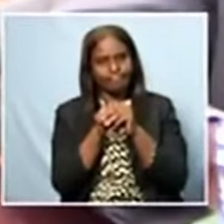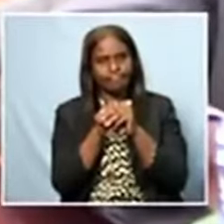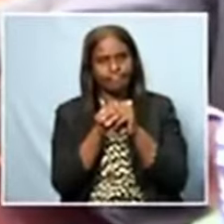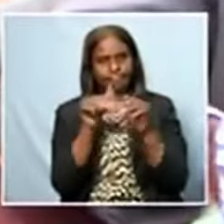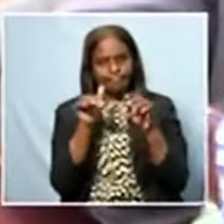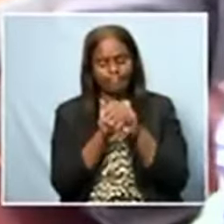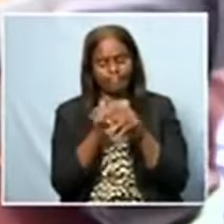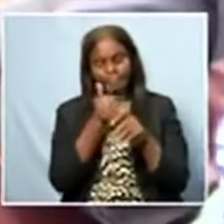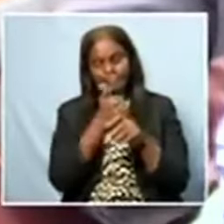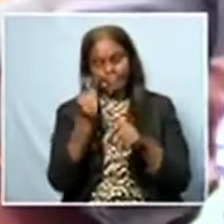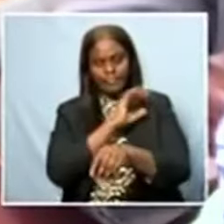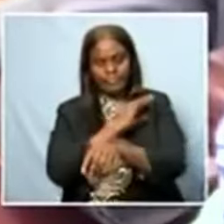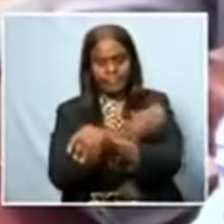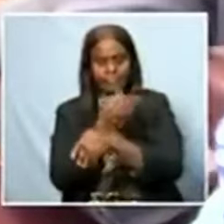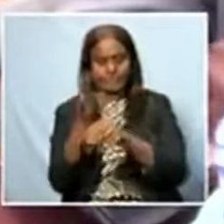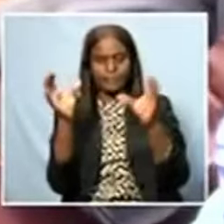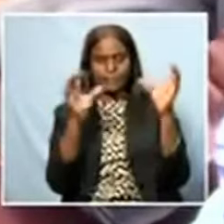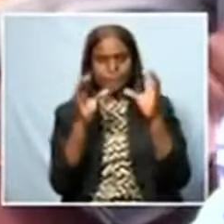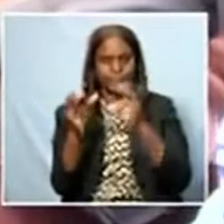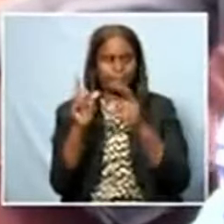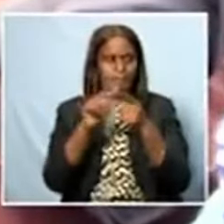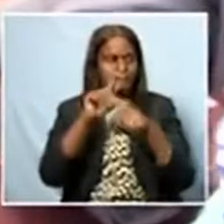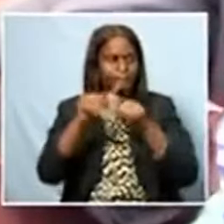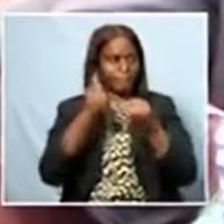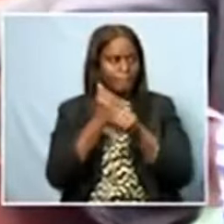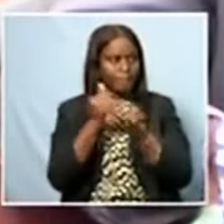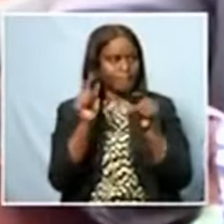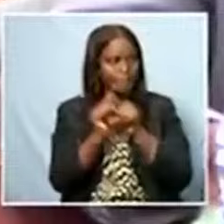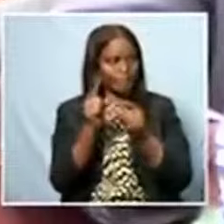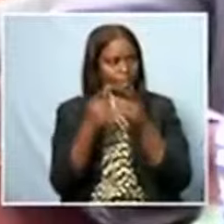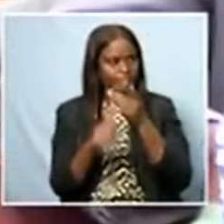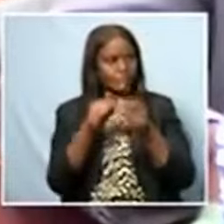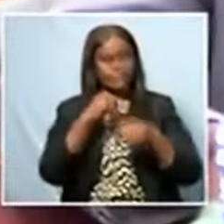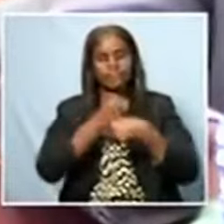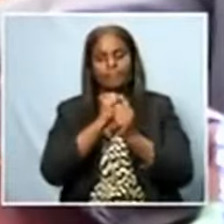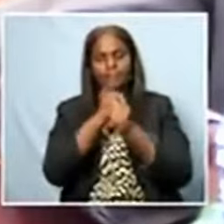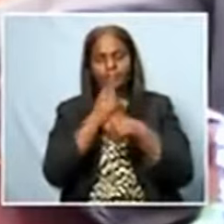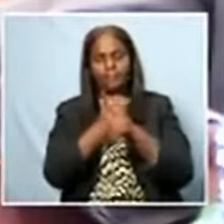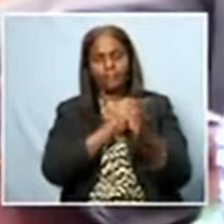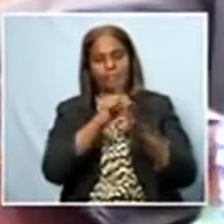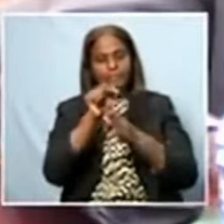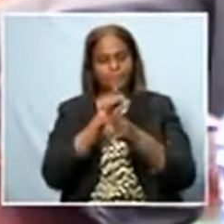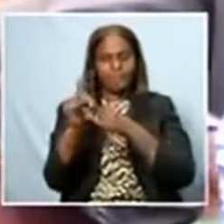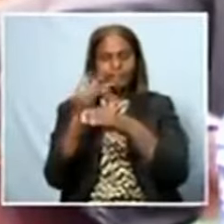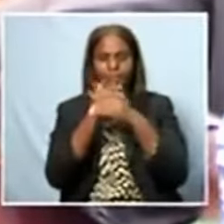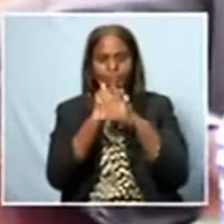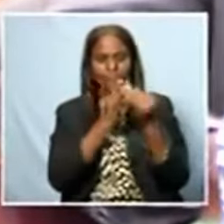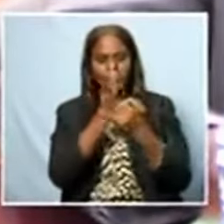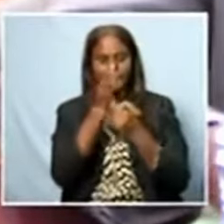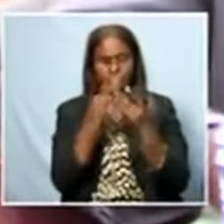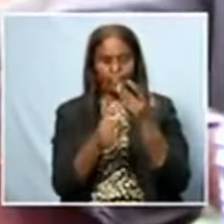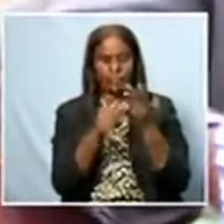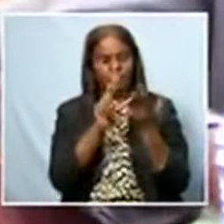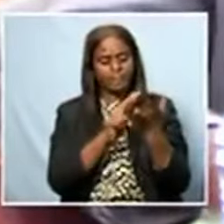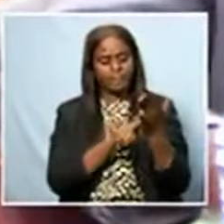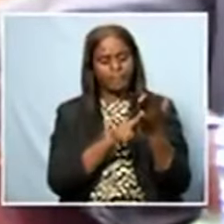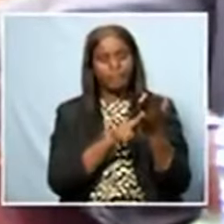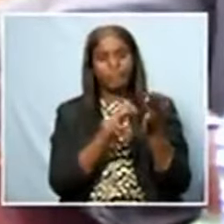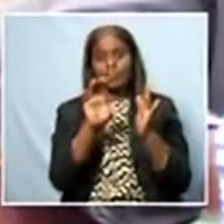Clearer powers of the council to establish, monitor, enforce professional standards through the Code of